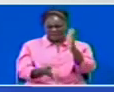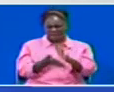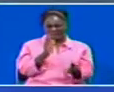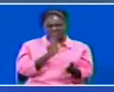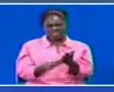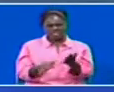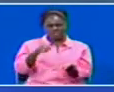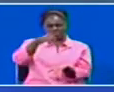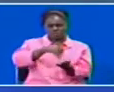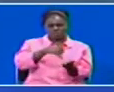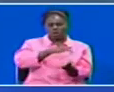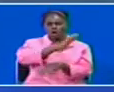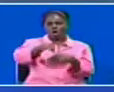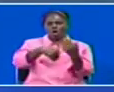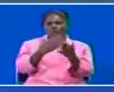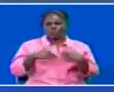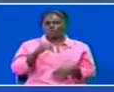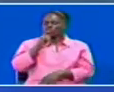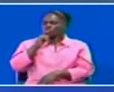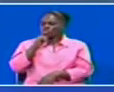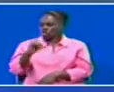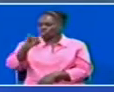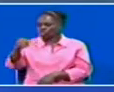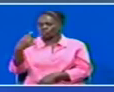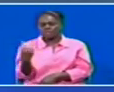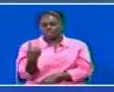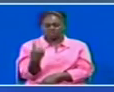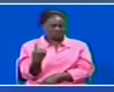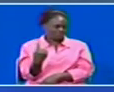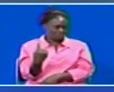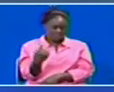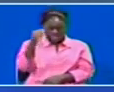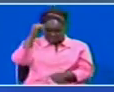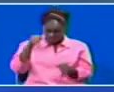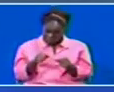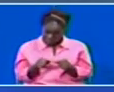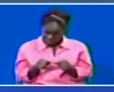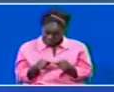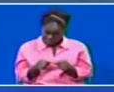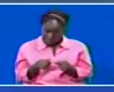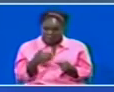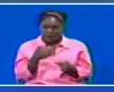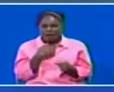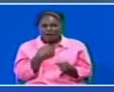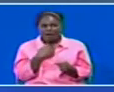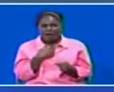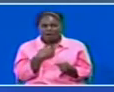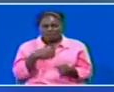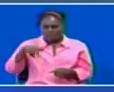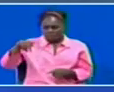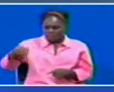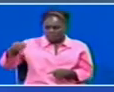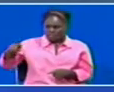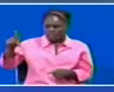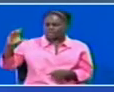to involve all stakeholders. And it's not just about Jubilee or CORD, because remember that you have the PPLC, the